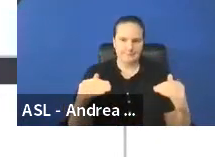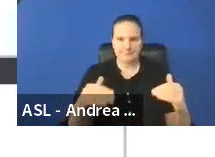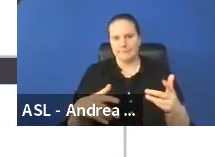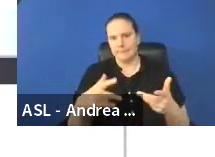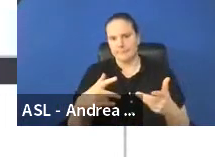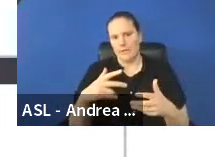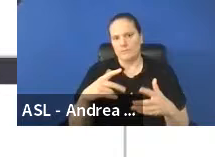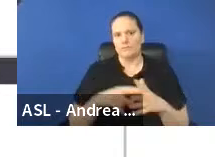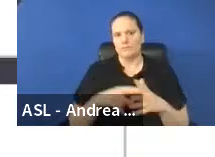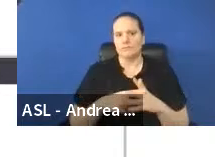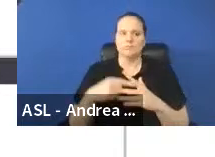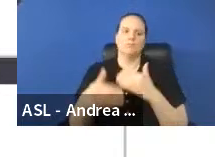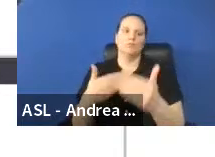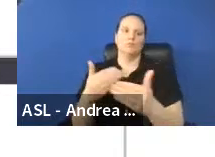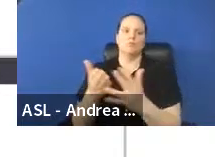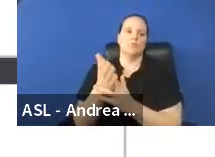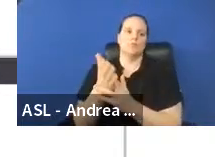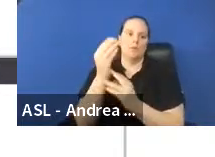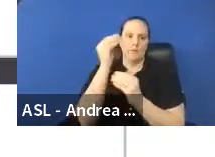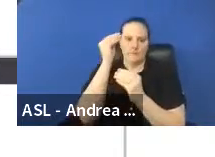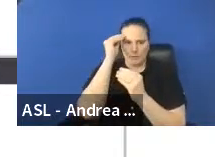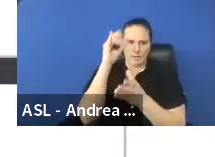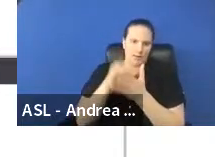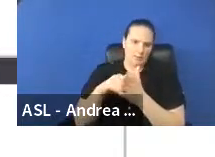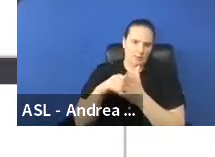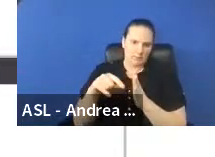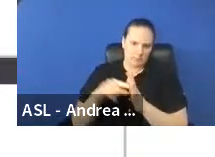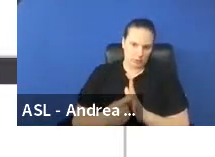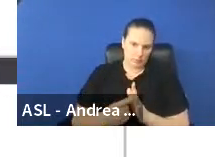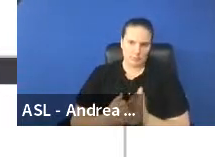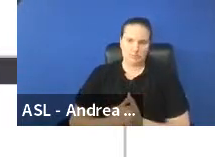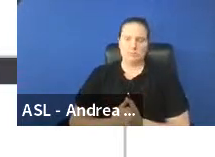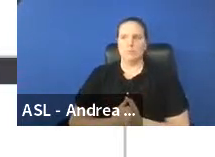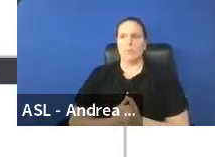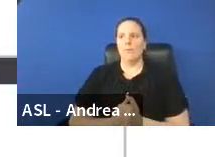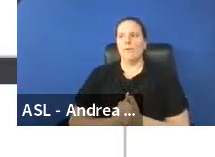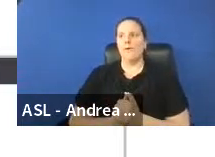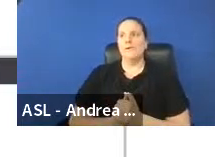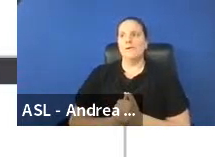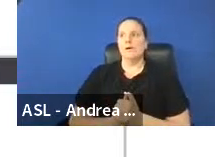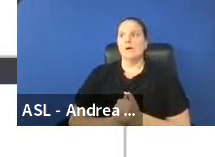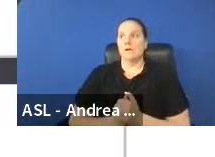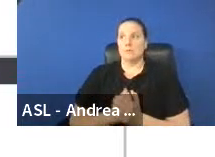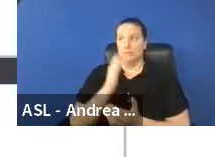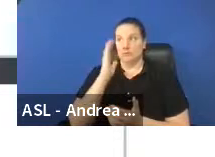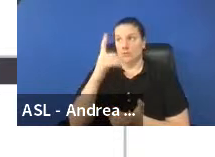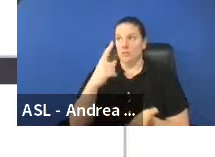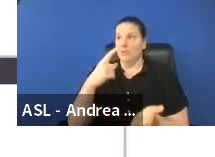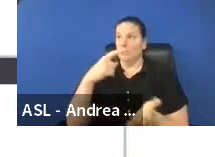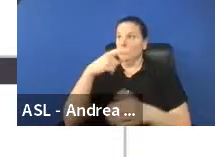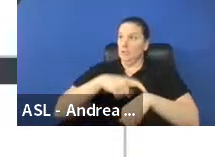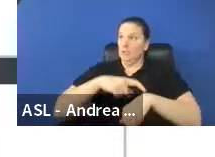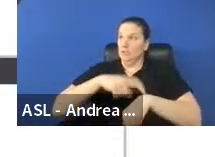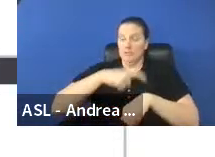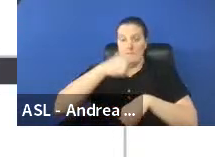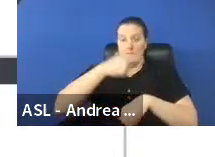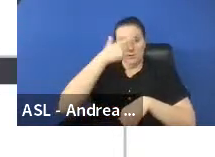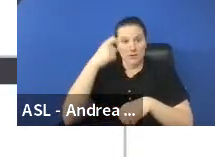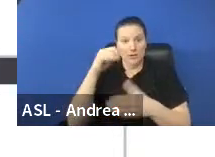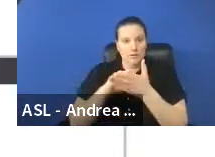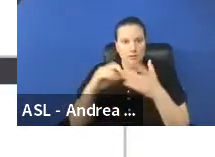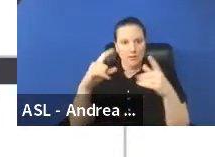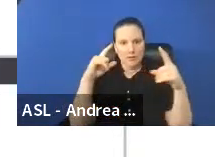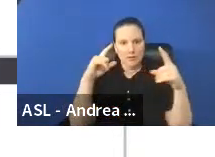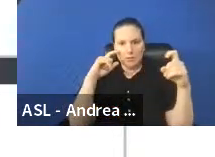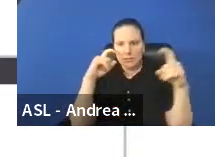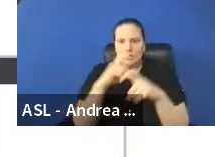rolling through information that is derived. There will be times, because of the complexity of